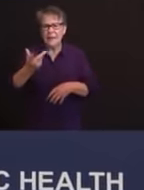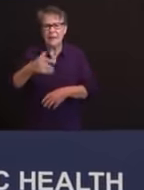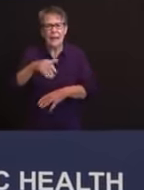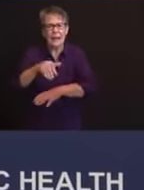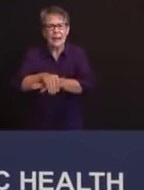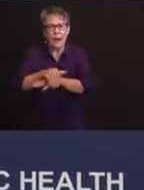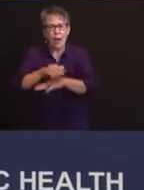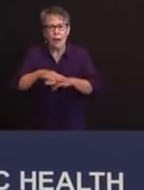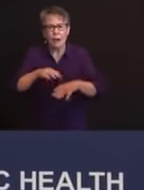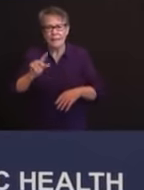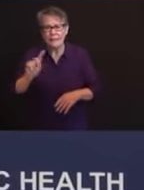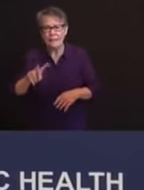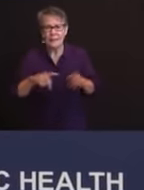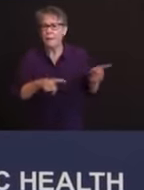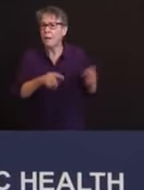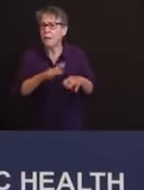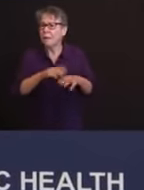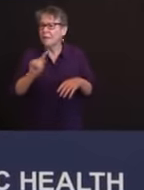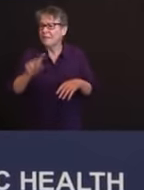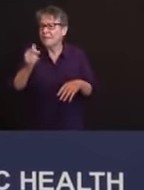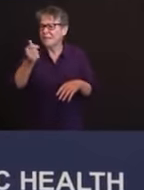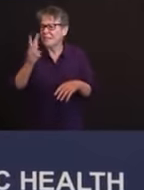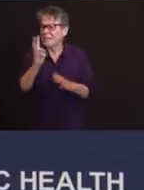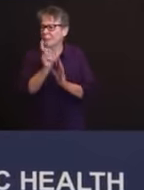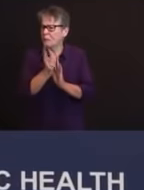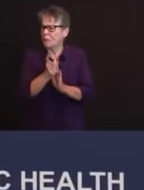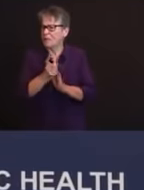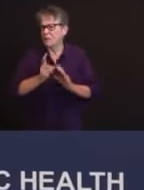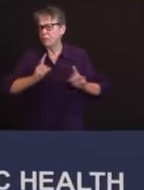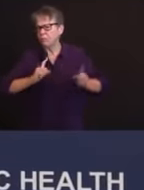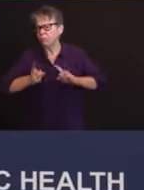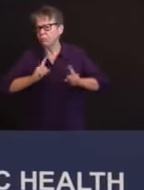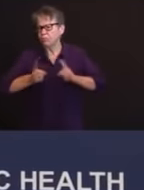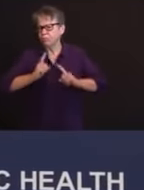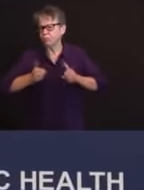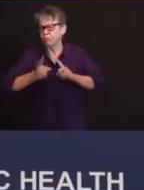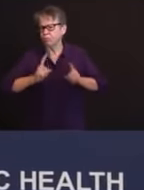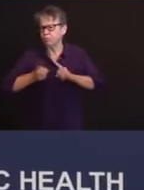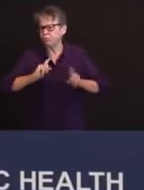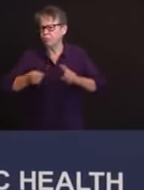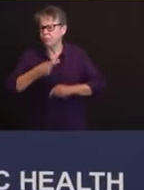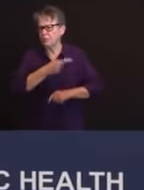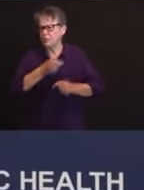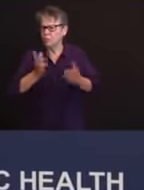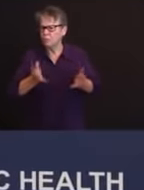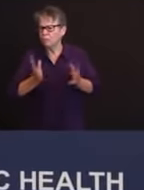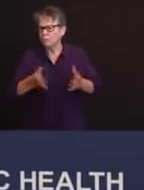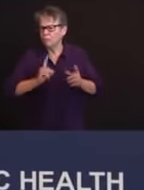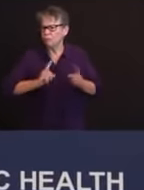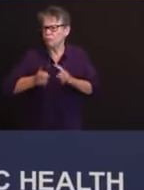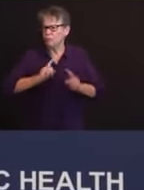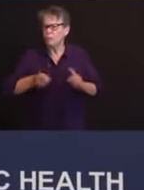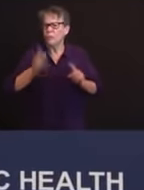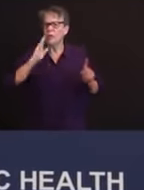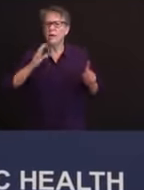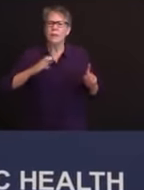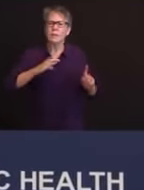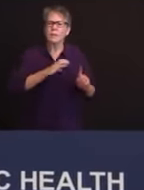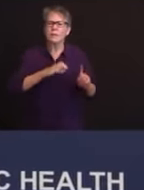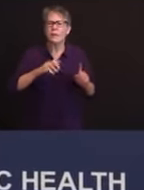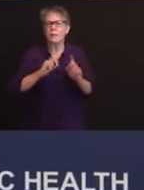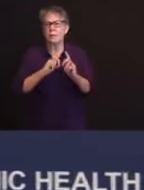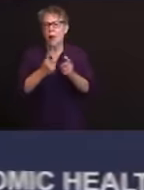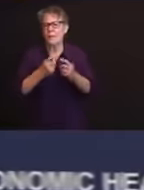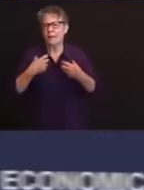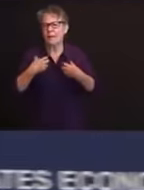an extraordinary job all the time. Please help me welcome the woman who needs no introduction, the Commissioner of the Department of Health, Judy Persichilli.